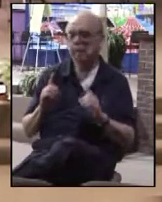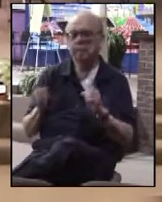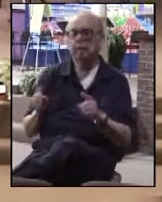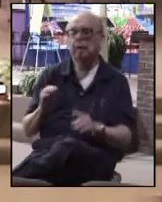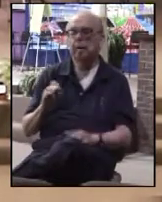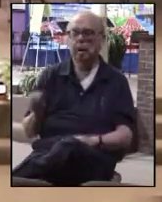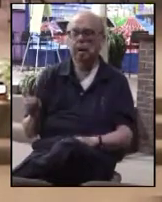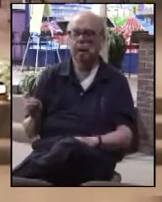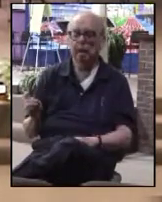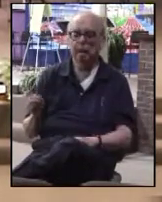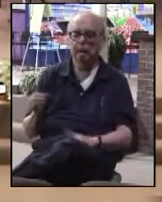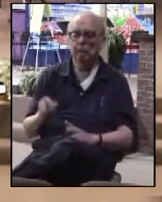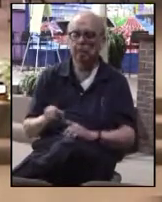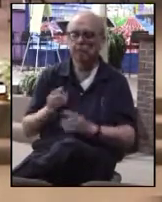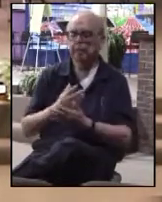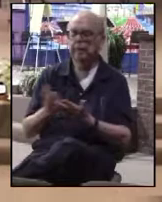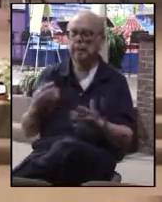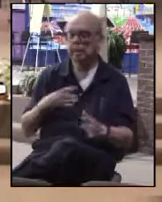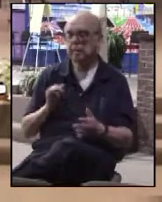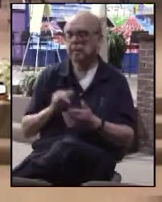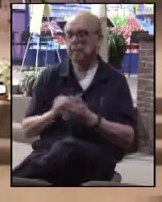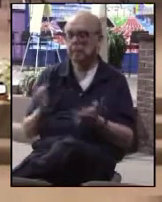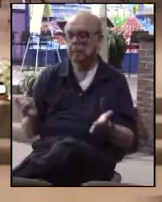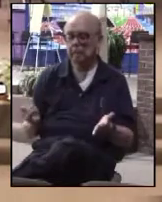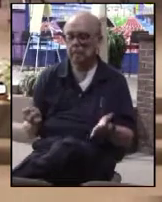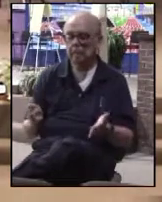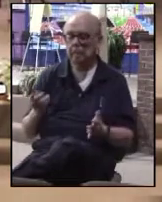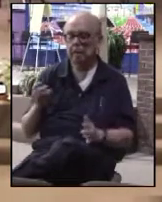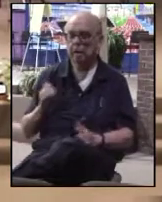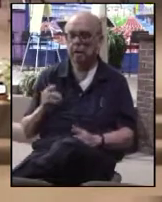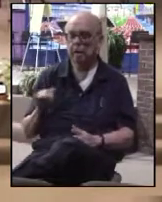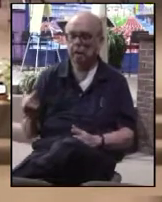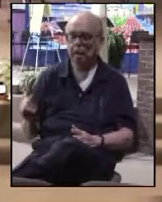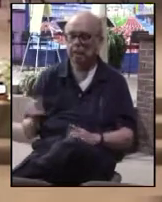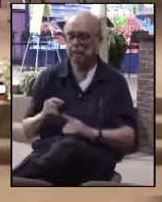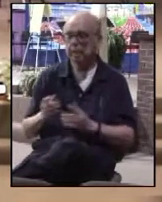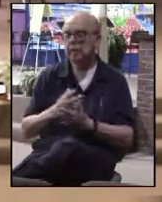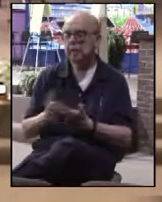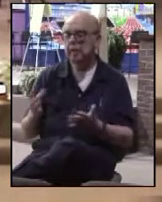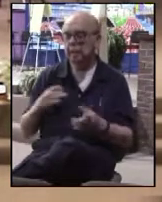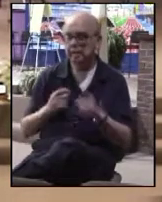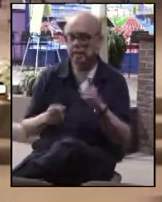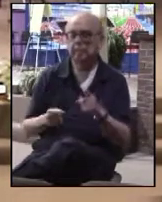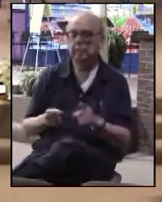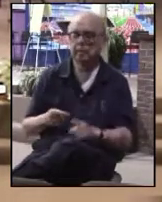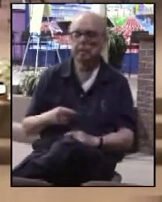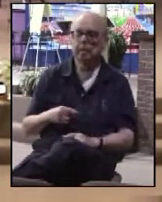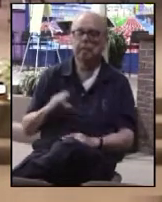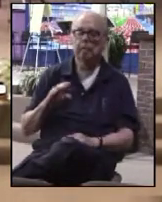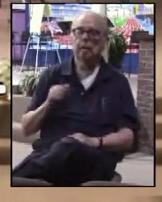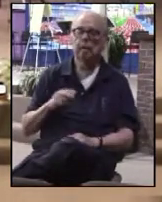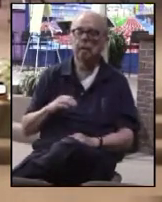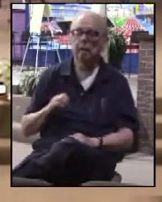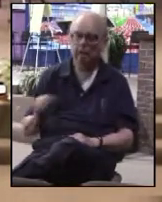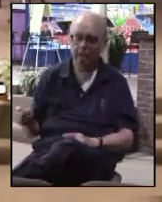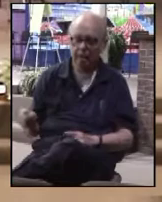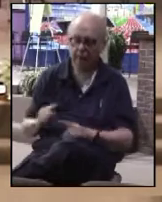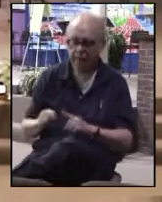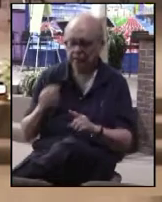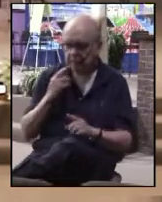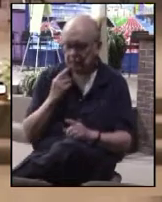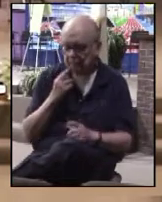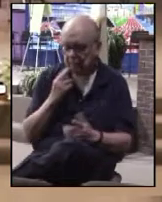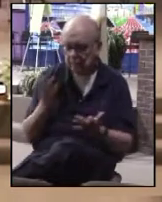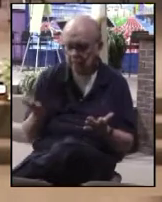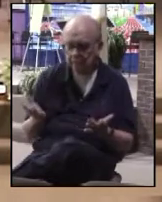McDonald's because there are certain things that I like there I go to Hardee's because there are certain things that I like there I go to Cracker Barrel because there are certain things that I like